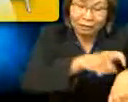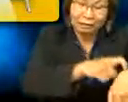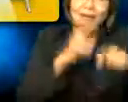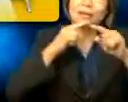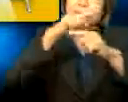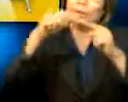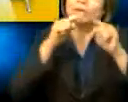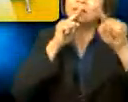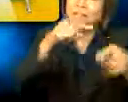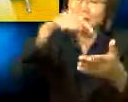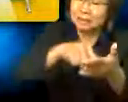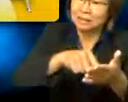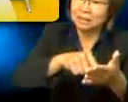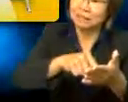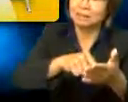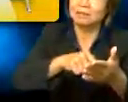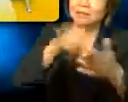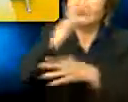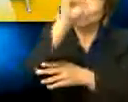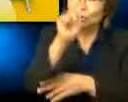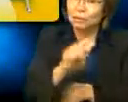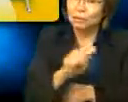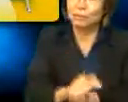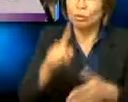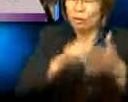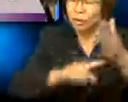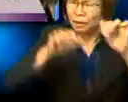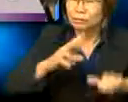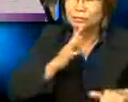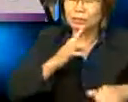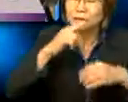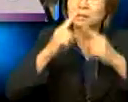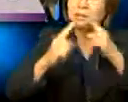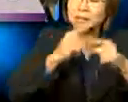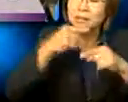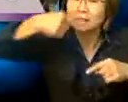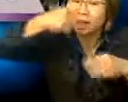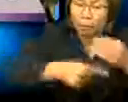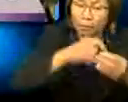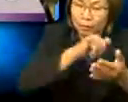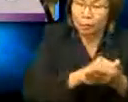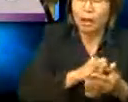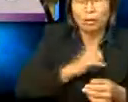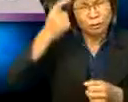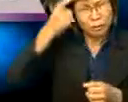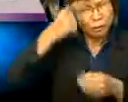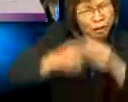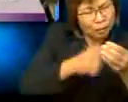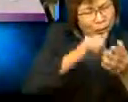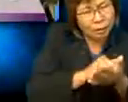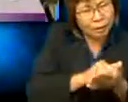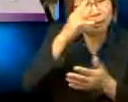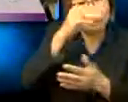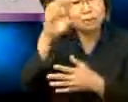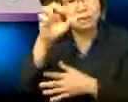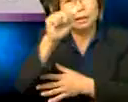of questions. What can you say about them? I was thinking about that too, Mr. Aris.